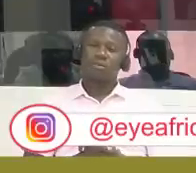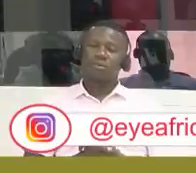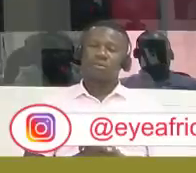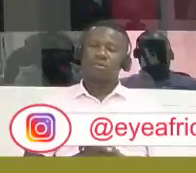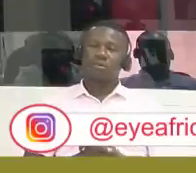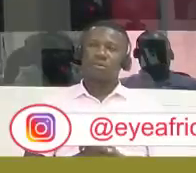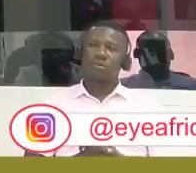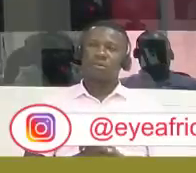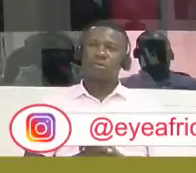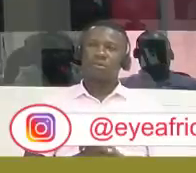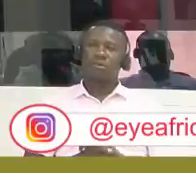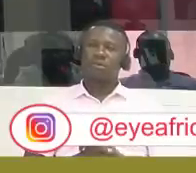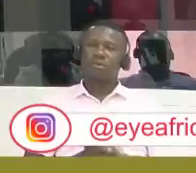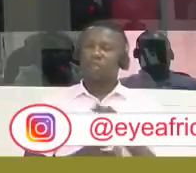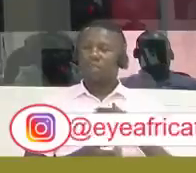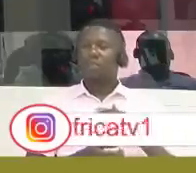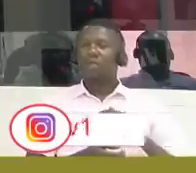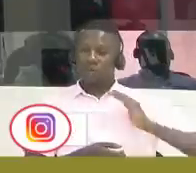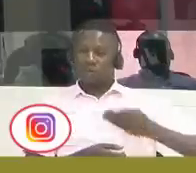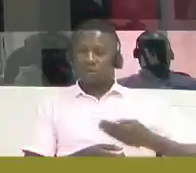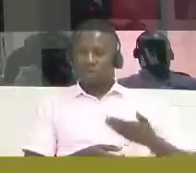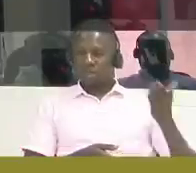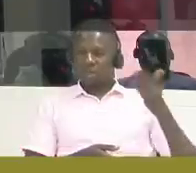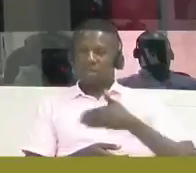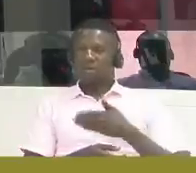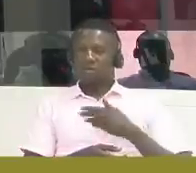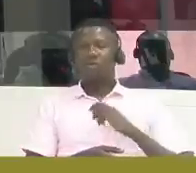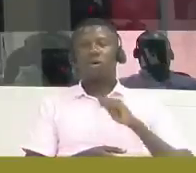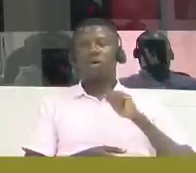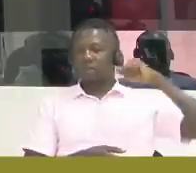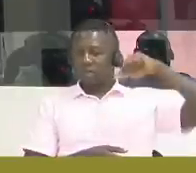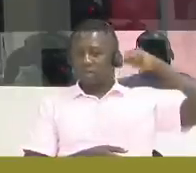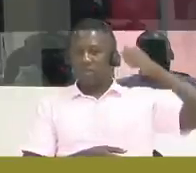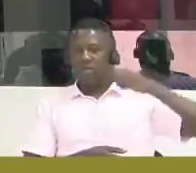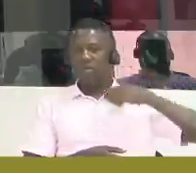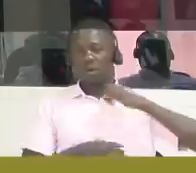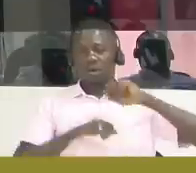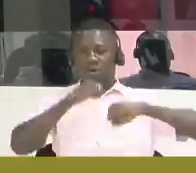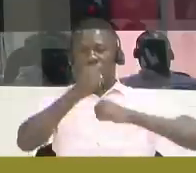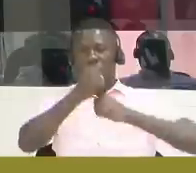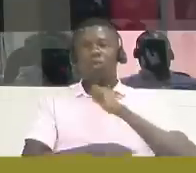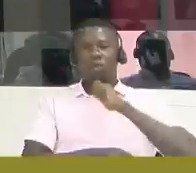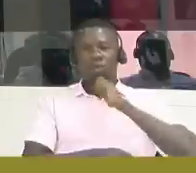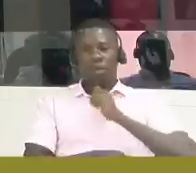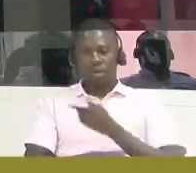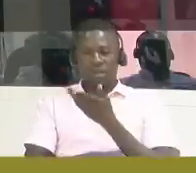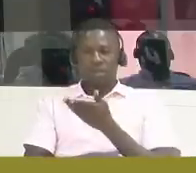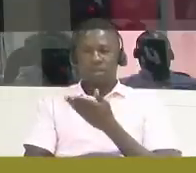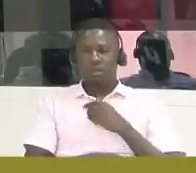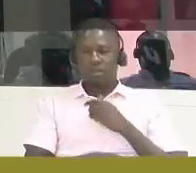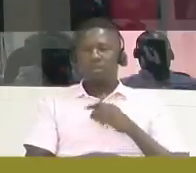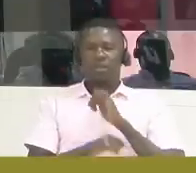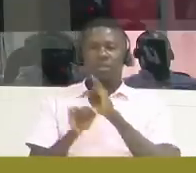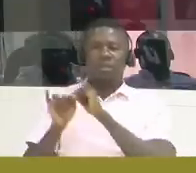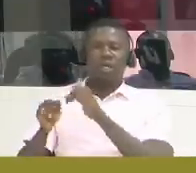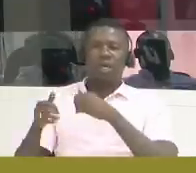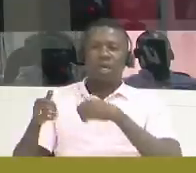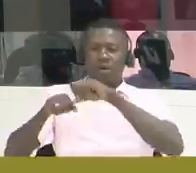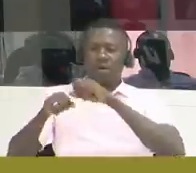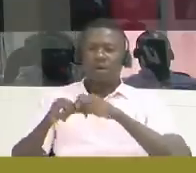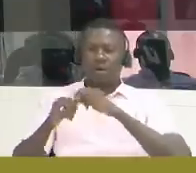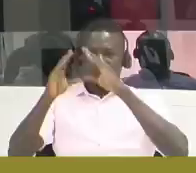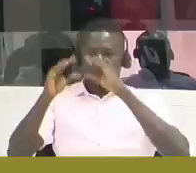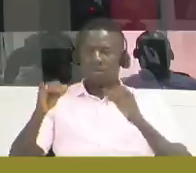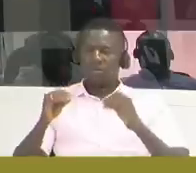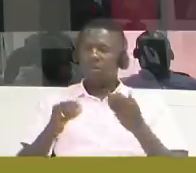she was an auntie to my husband. She was just staying around our house. She came to the house because she knew